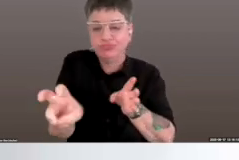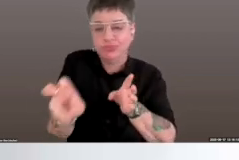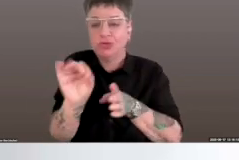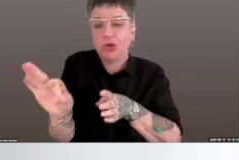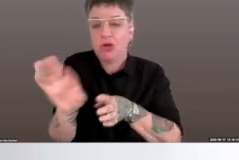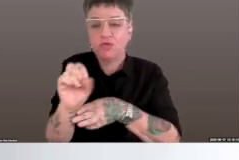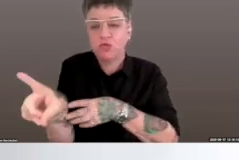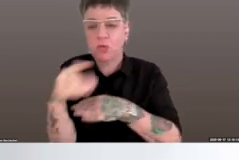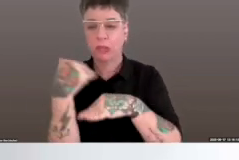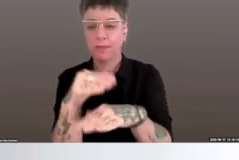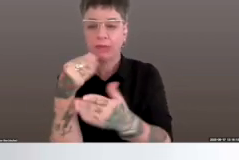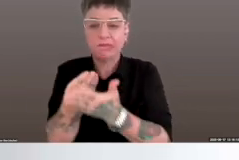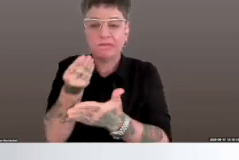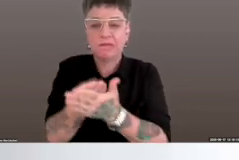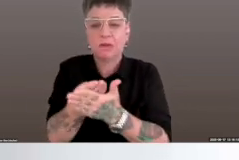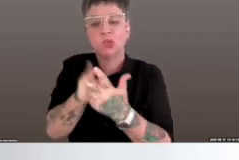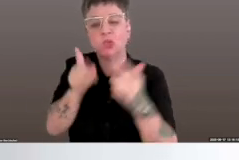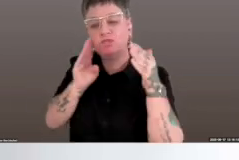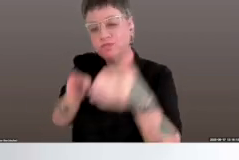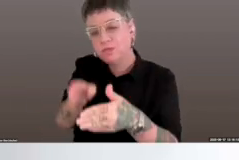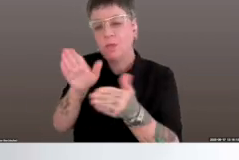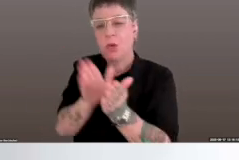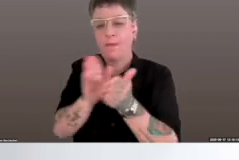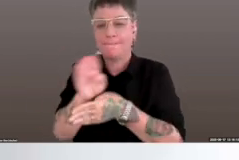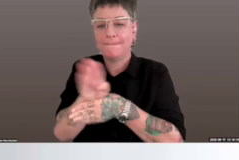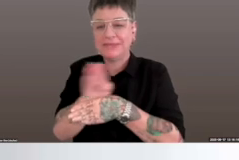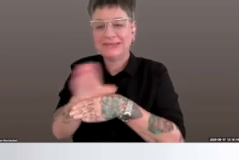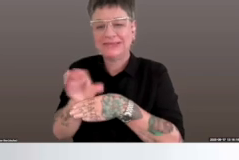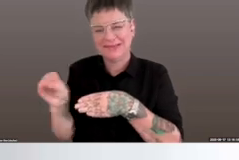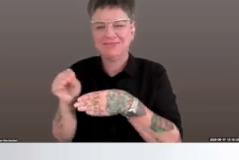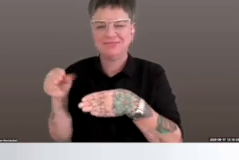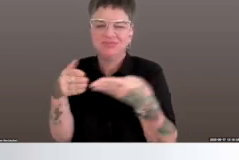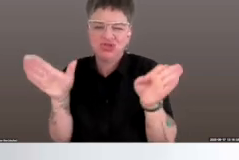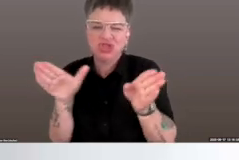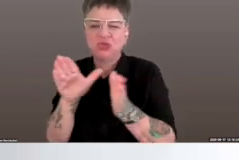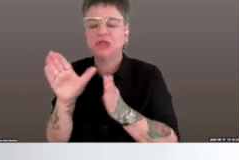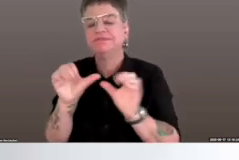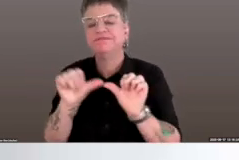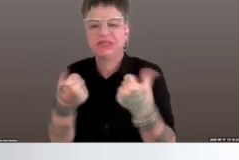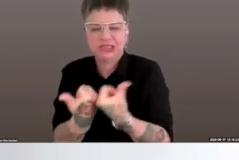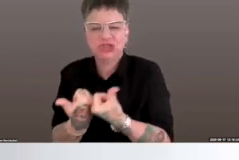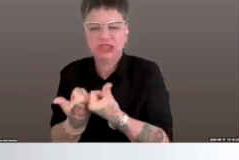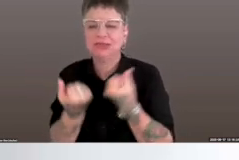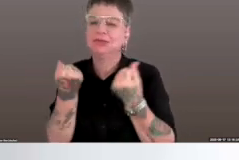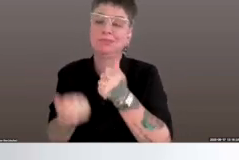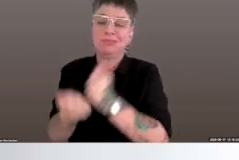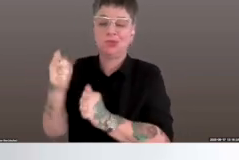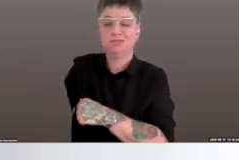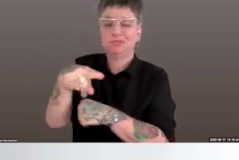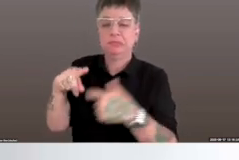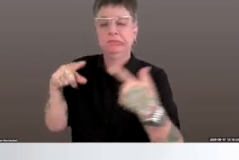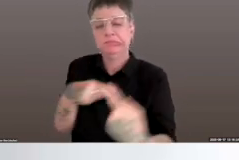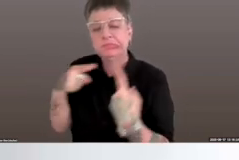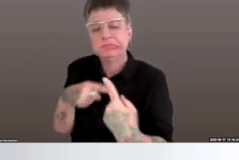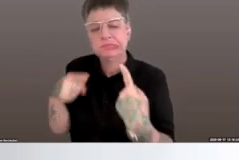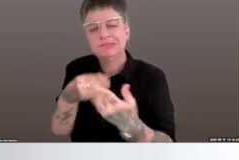funds only to small businesses and public agencies. This is because many of them struggle to have the funds